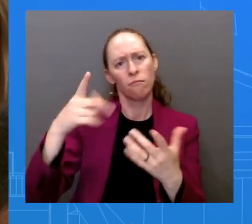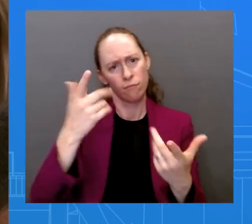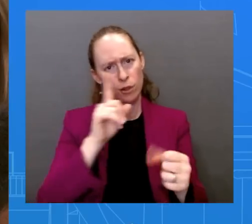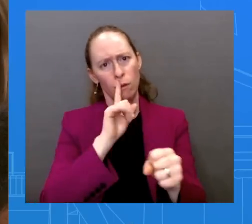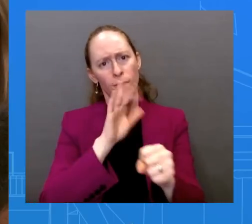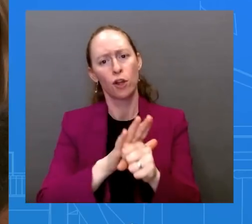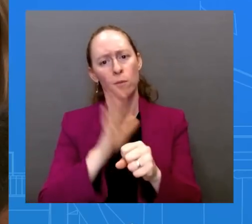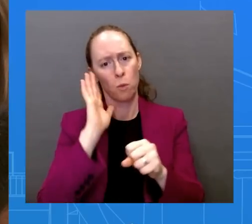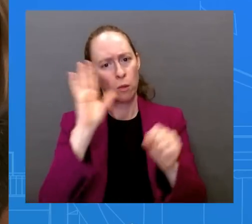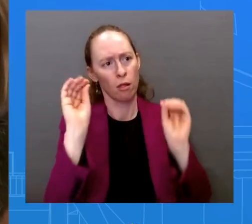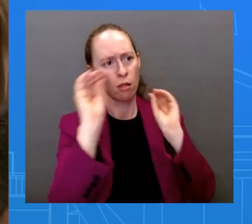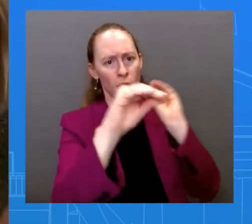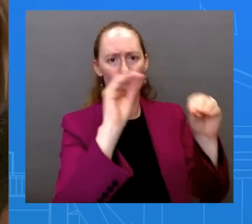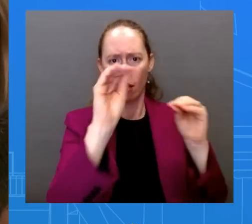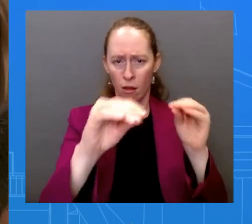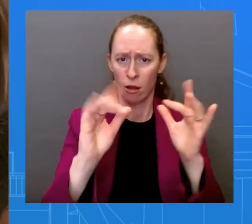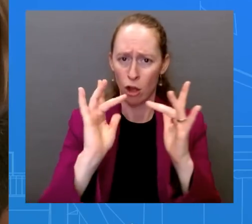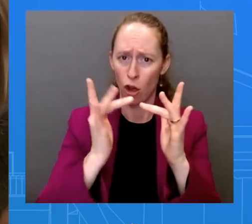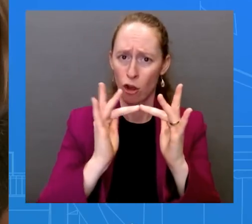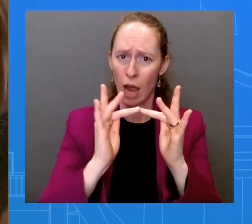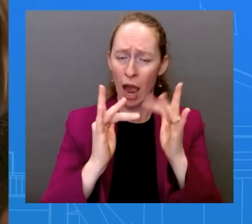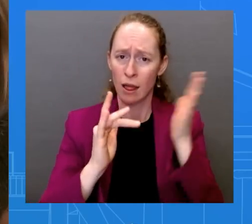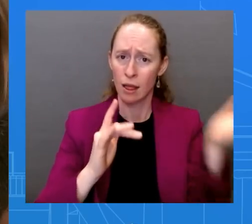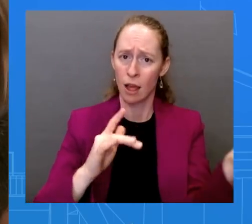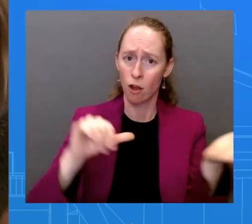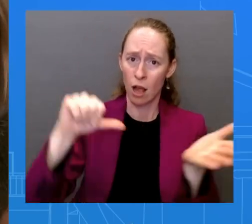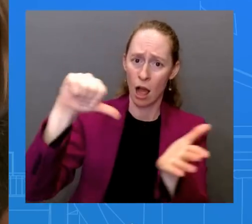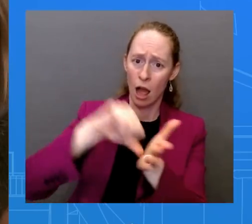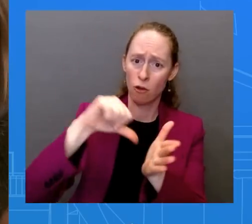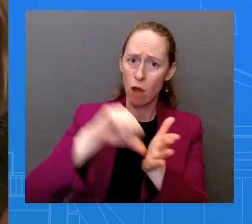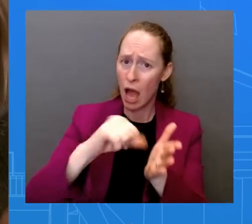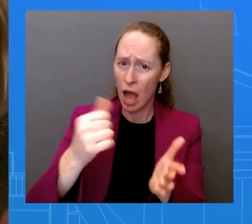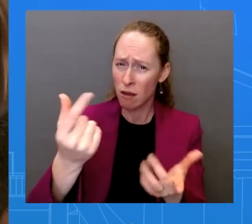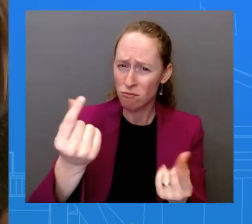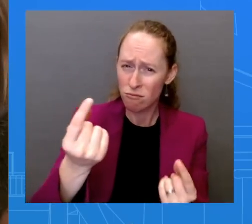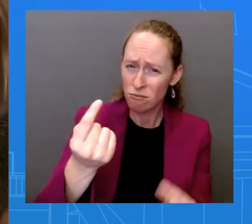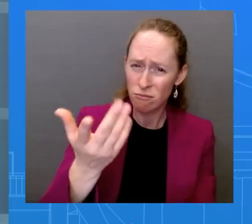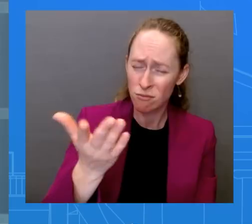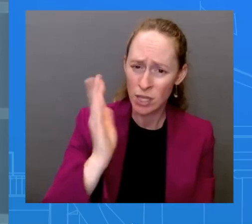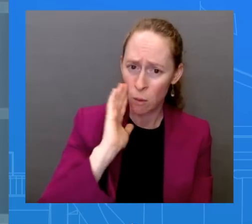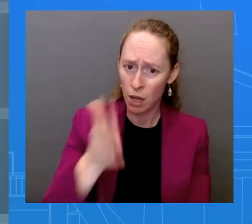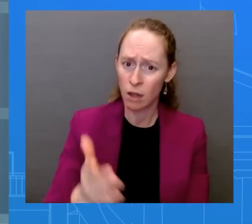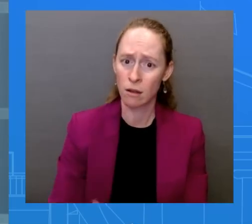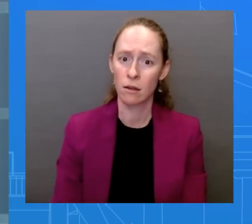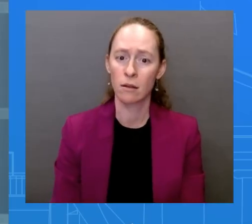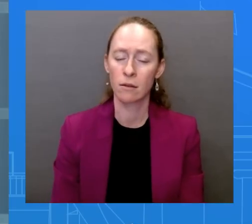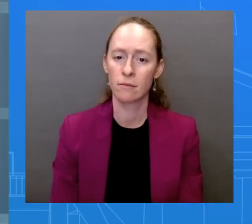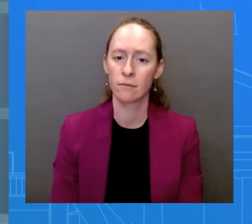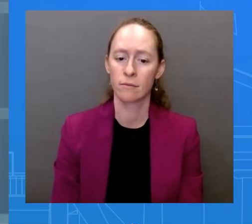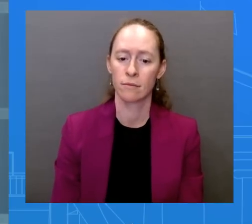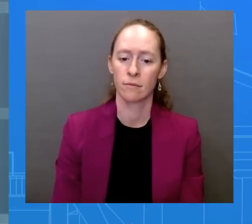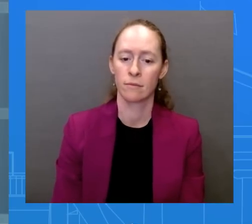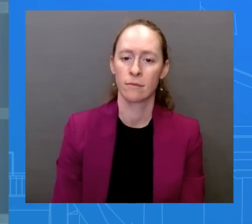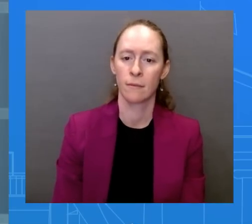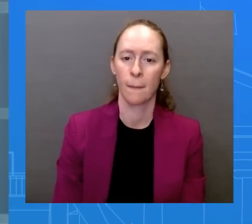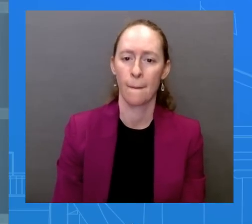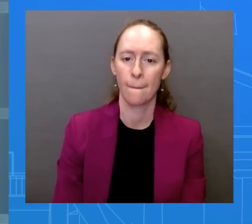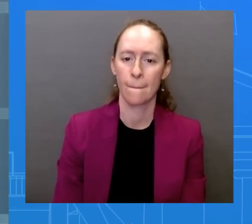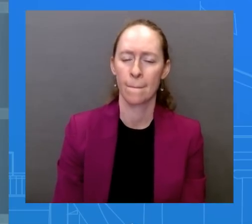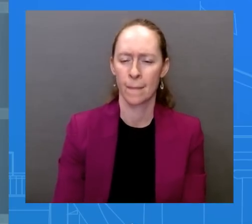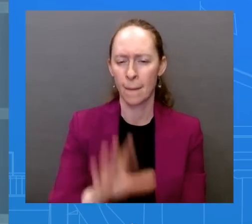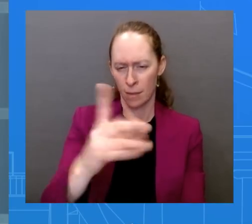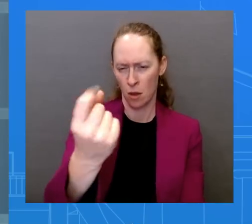measures, steps that the U.S. government is intending to take to support protesters in Iran? Yeah, I'll lay down the steps for a second, but I just want to make very, very clear